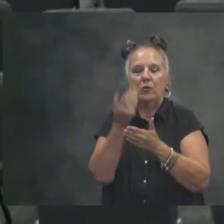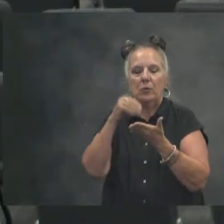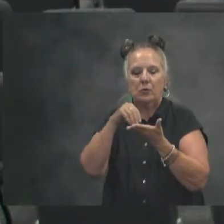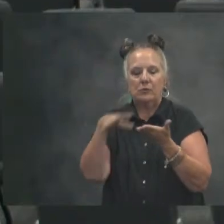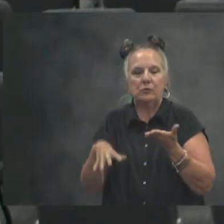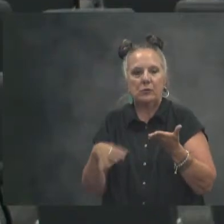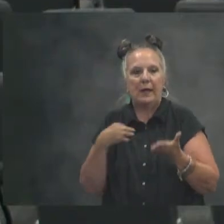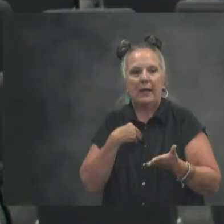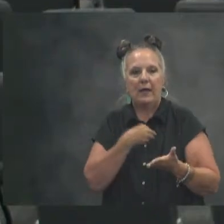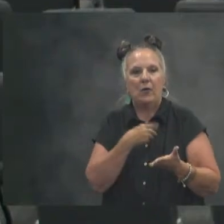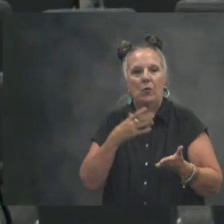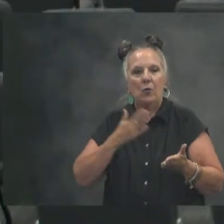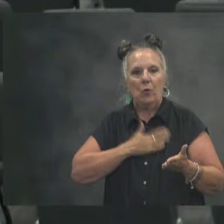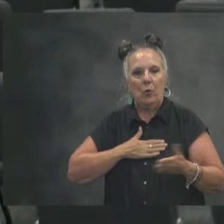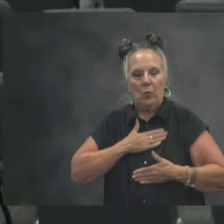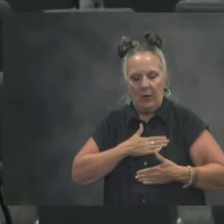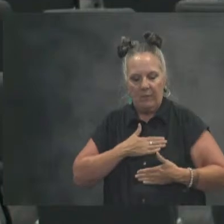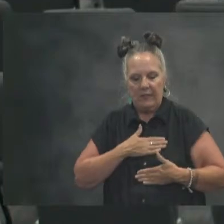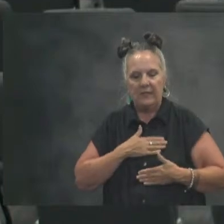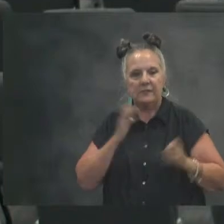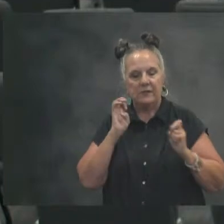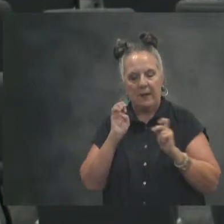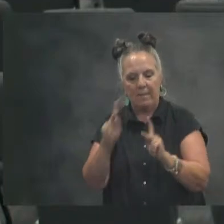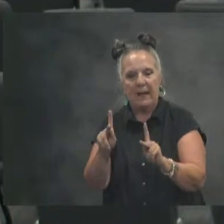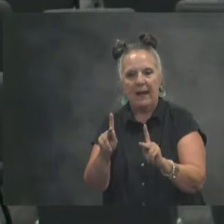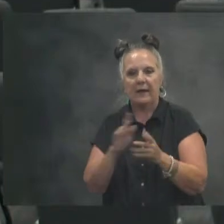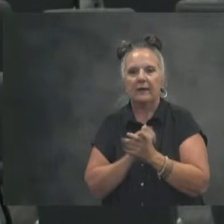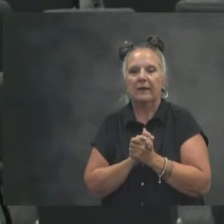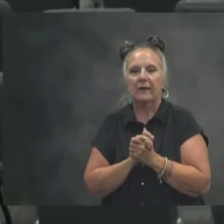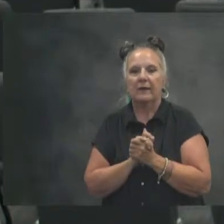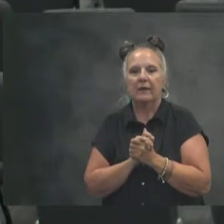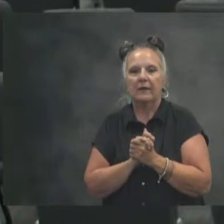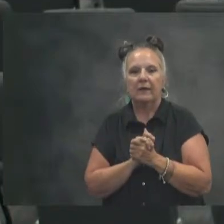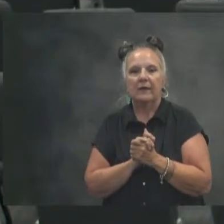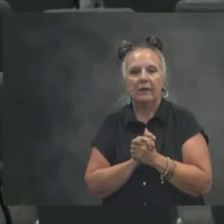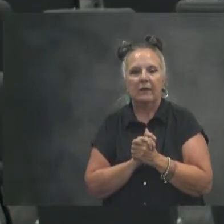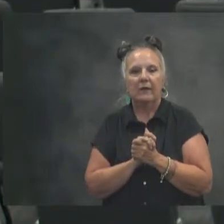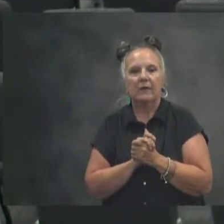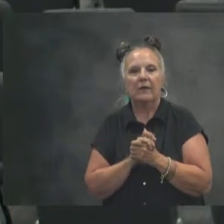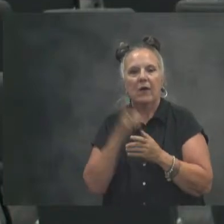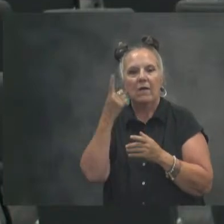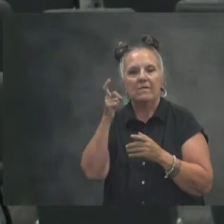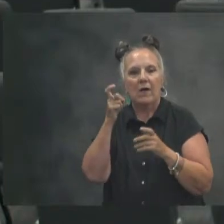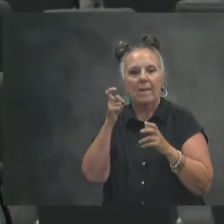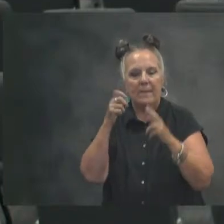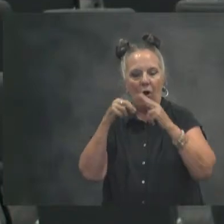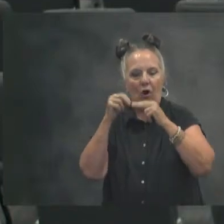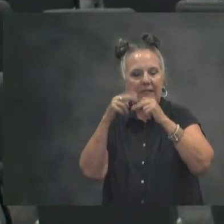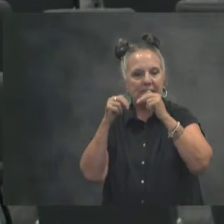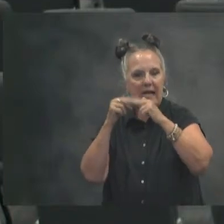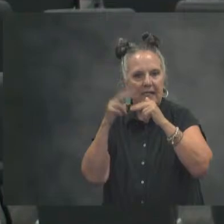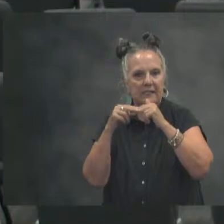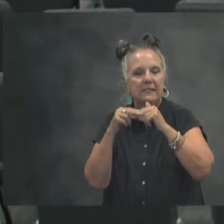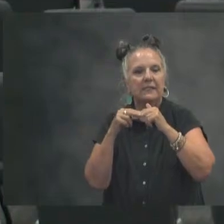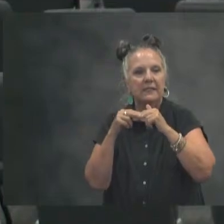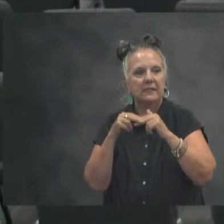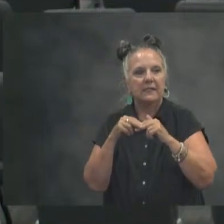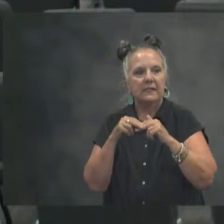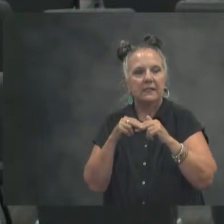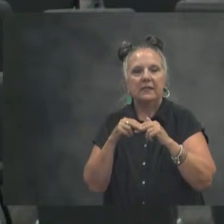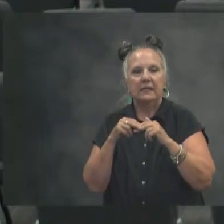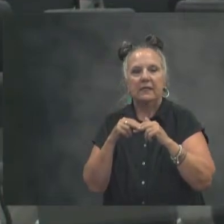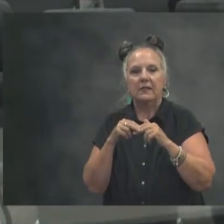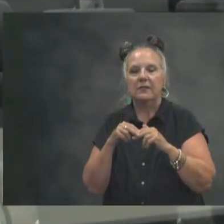We're pleased to return this evening with Mr. Michael Blake and Ms. Jen Lyon from Mosley Architects to update you on the design of